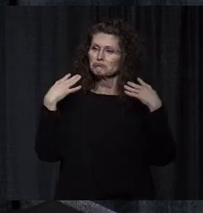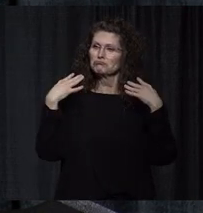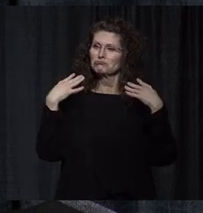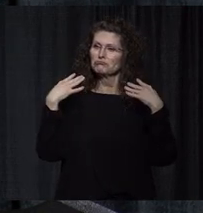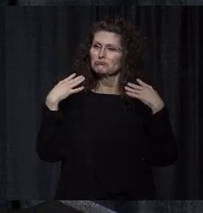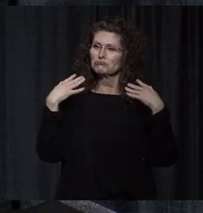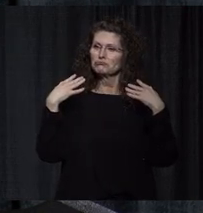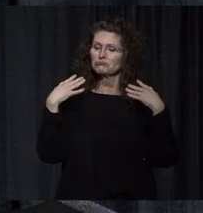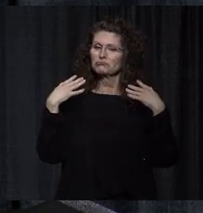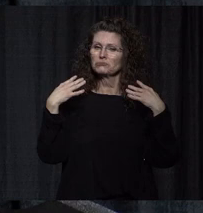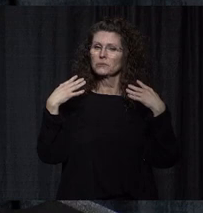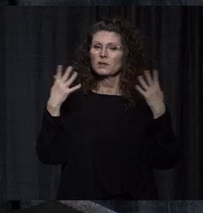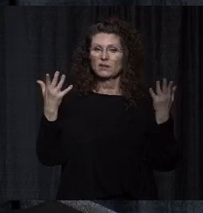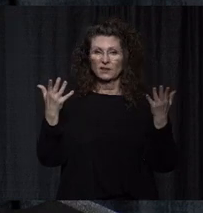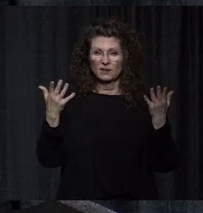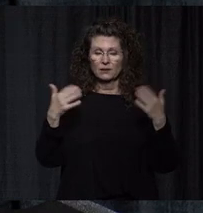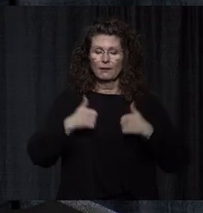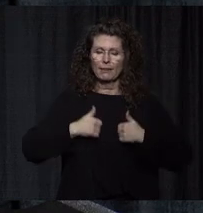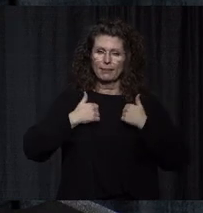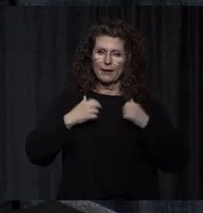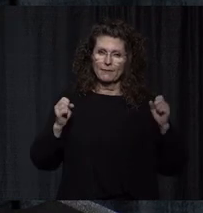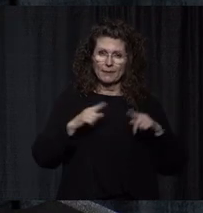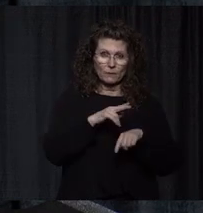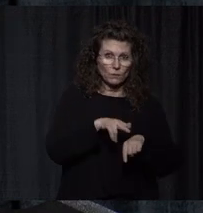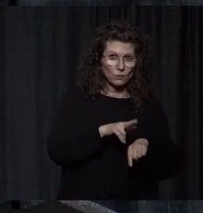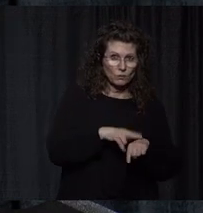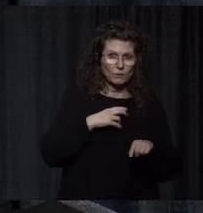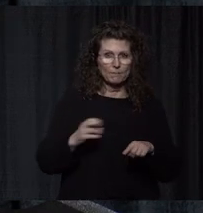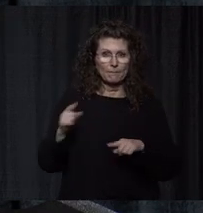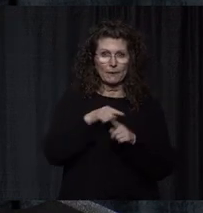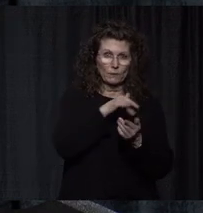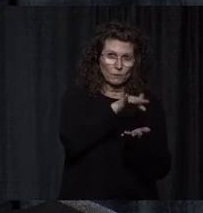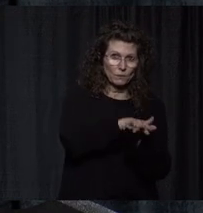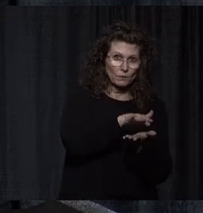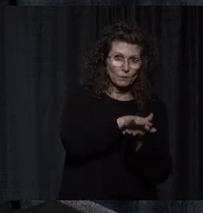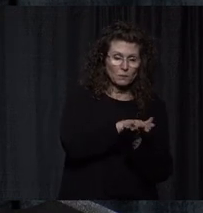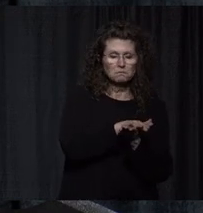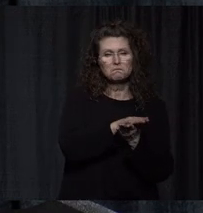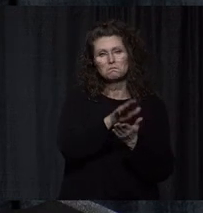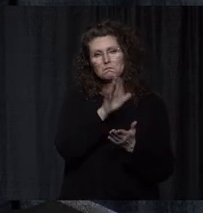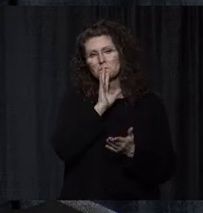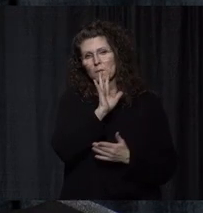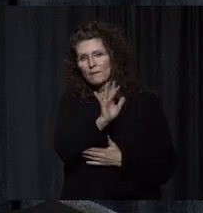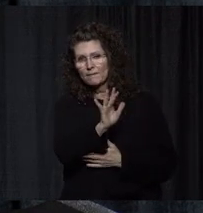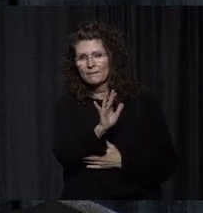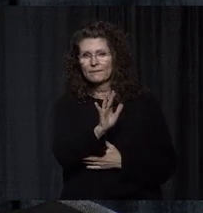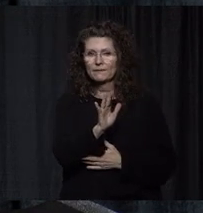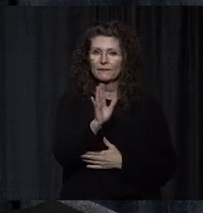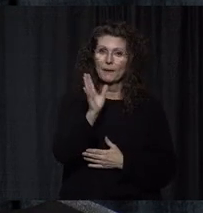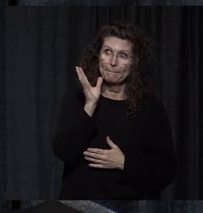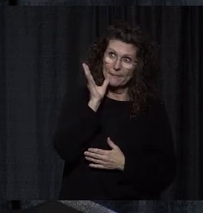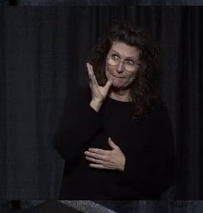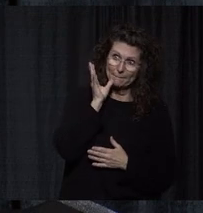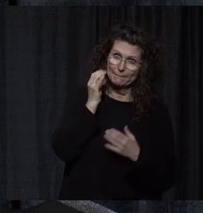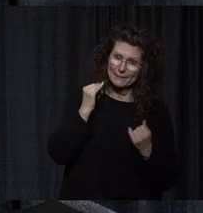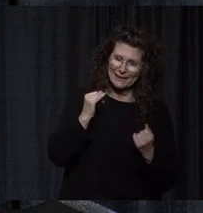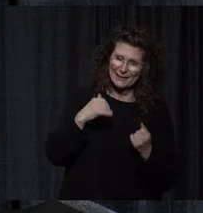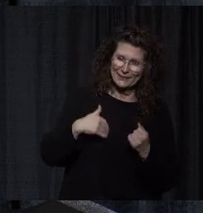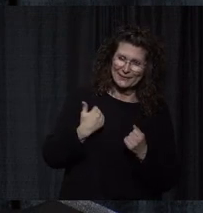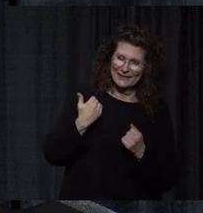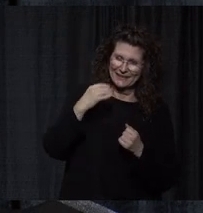As the dust started to settle, I returned to York in my mid-20s as the mother of a young son, now a big man, you see him